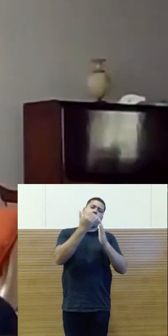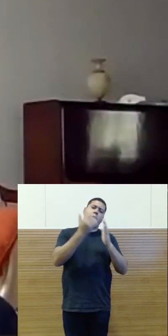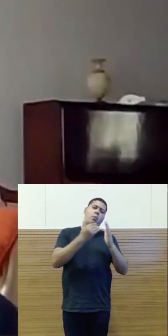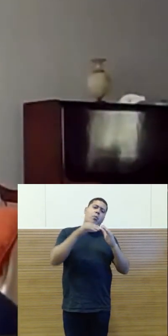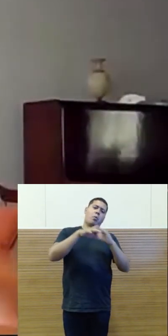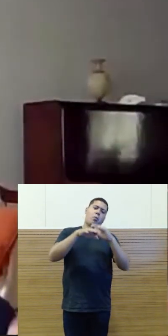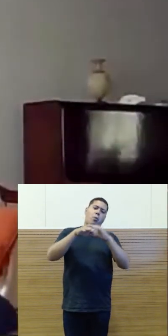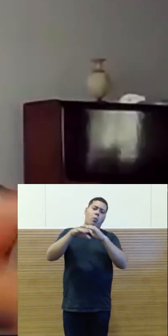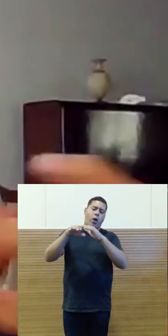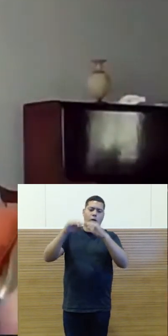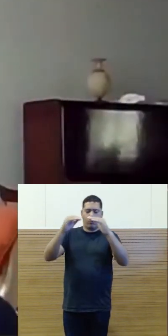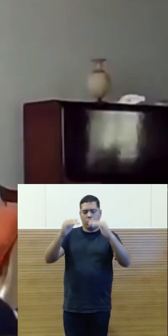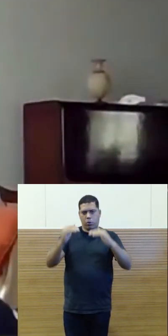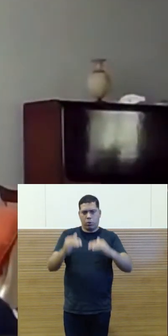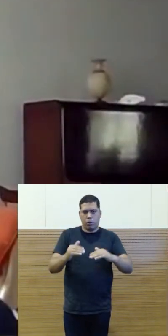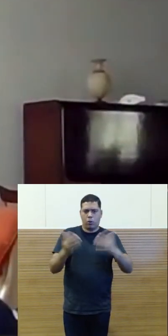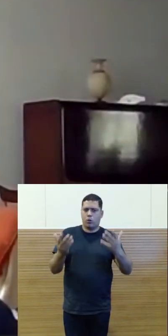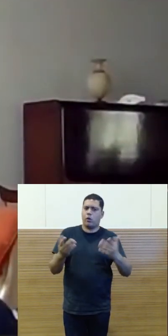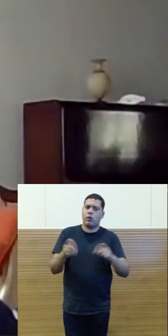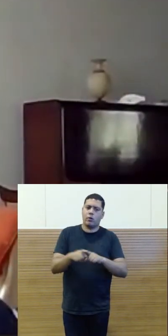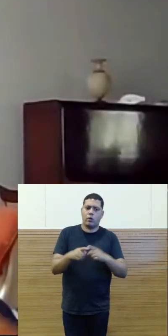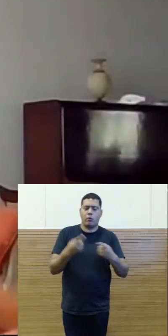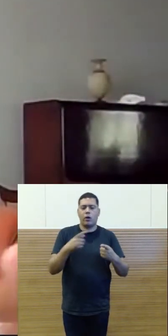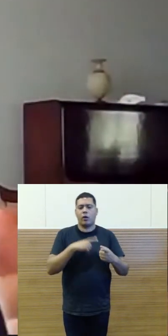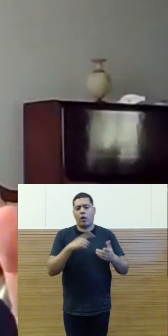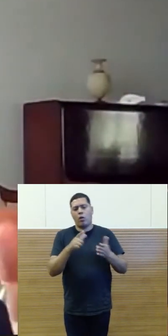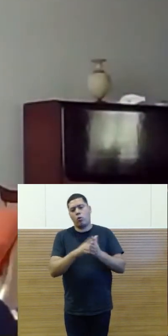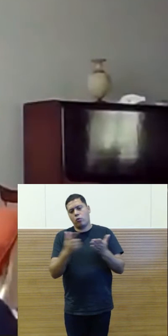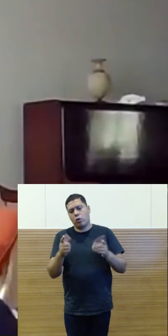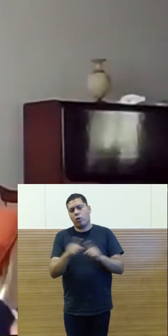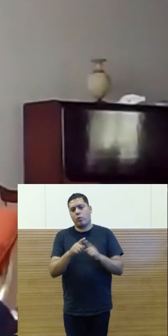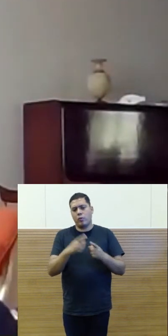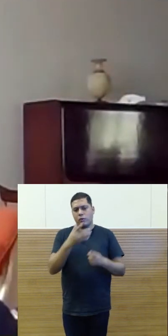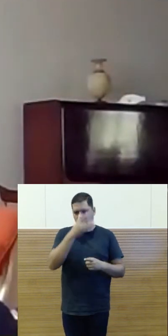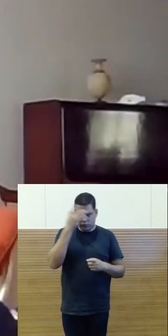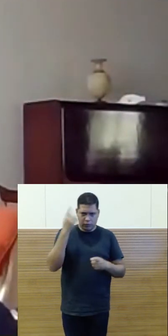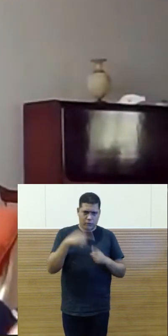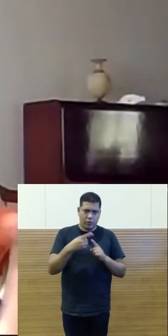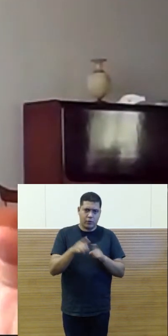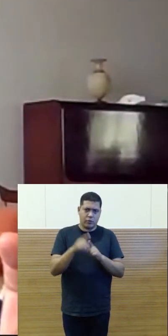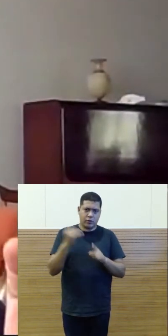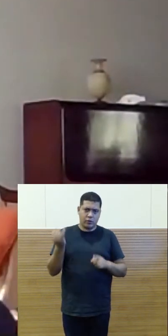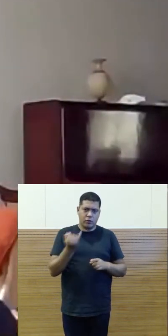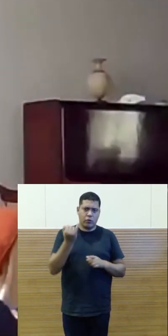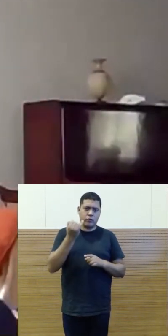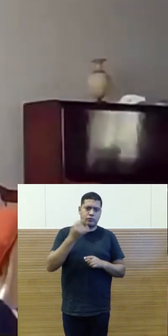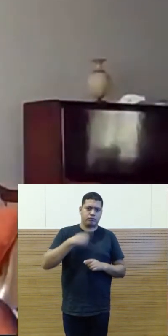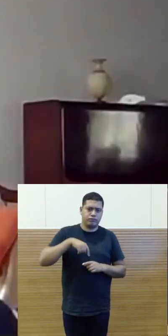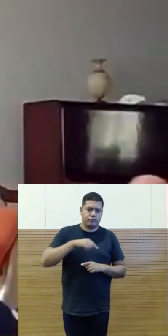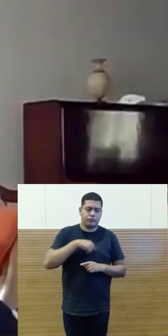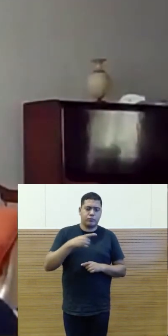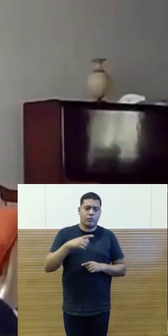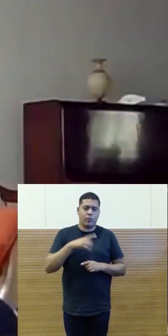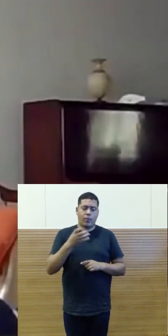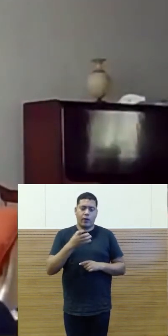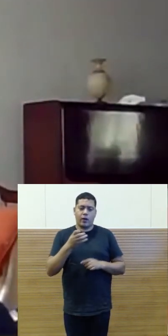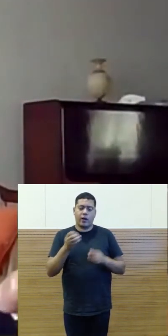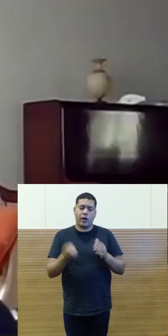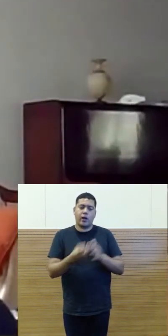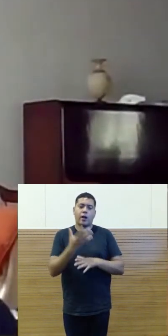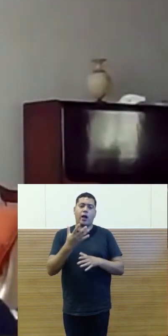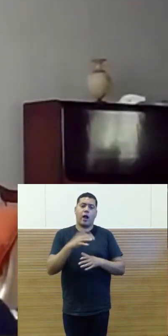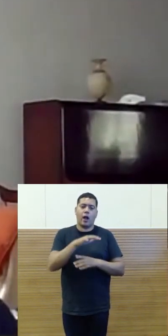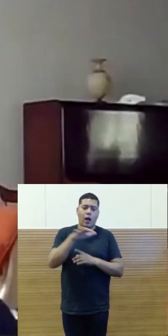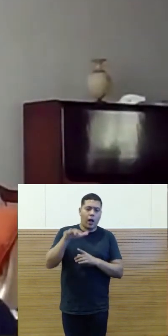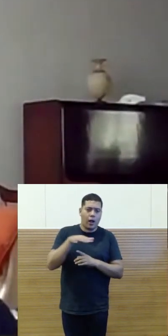on the shelf, and for it to go to the places, to the people that you need. But it's also very important for us to